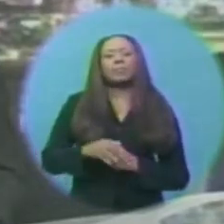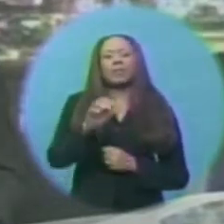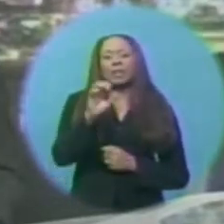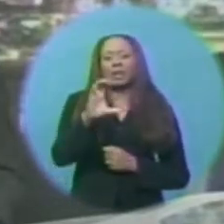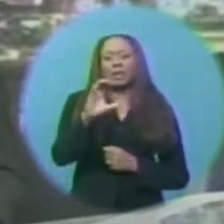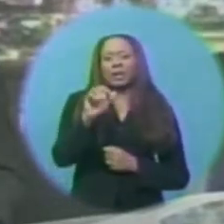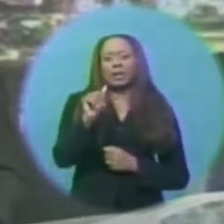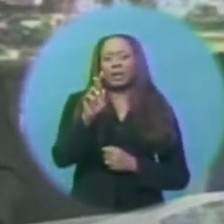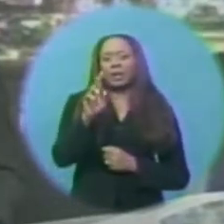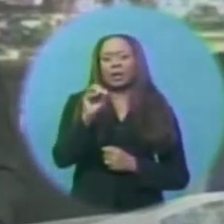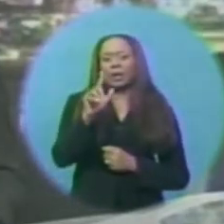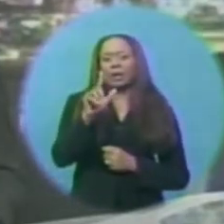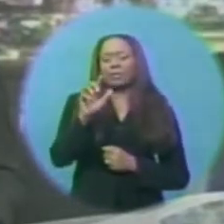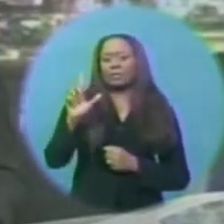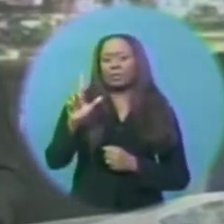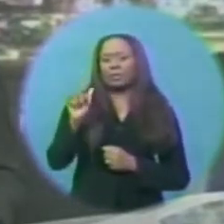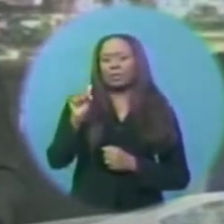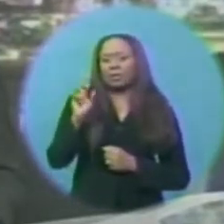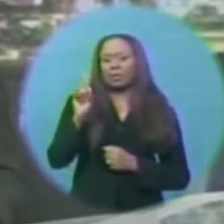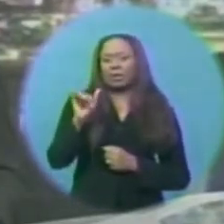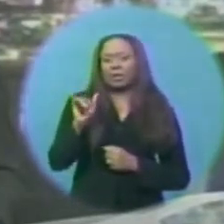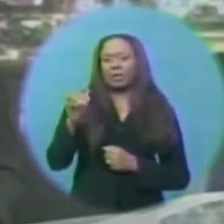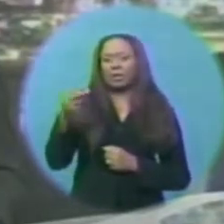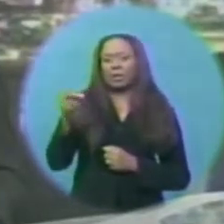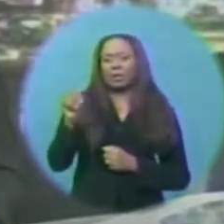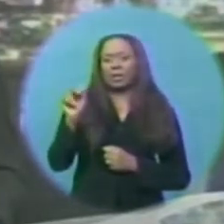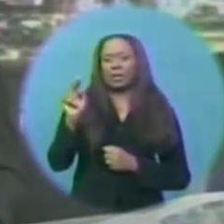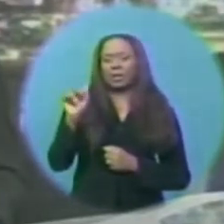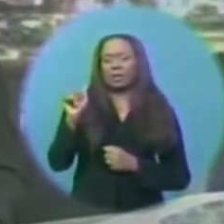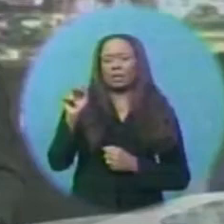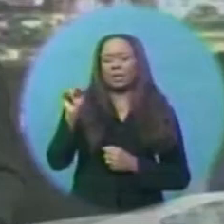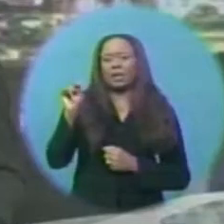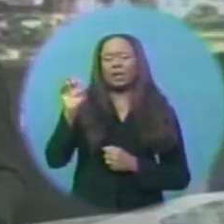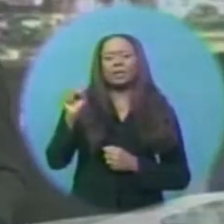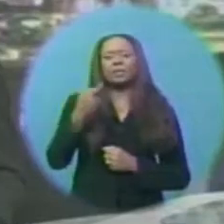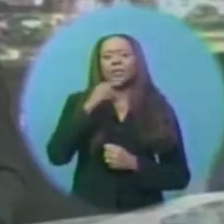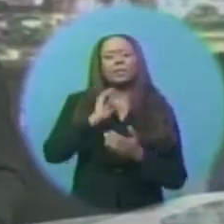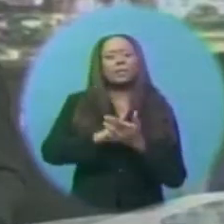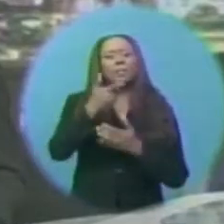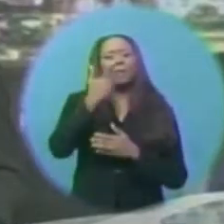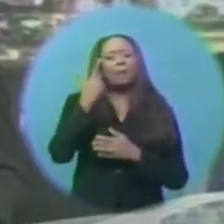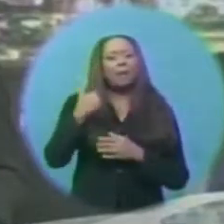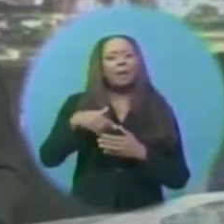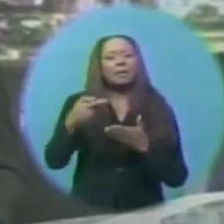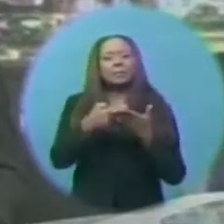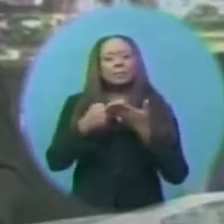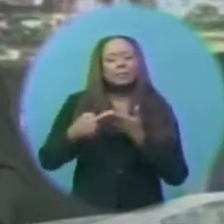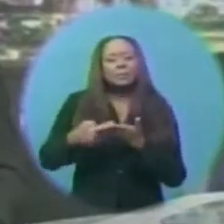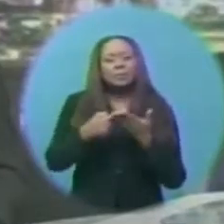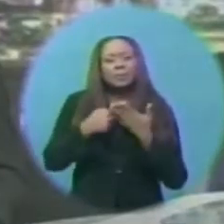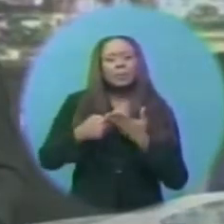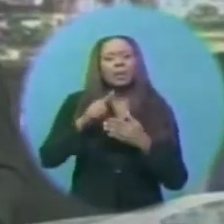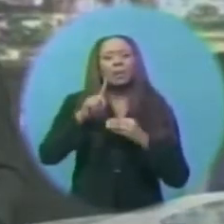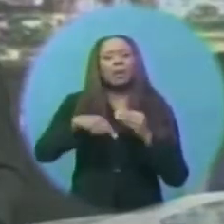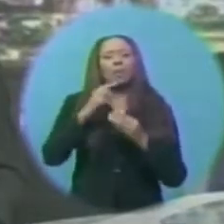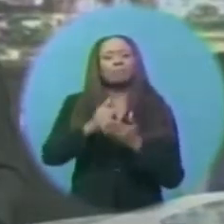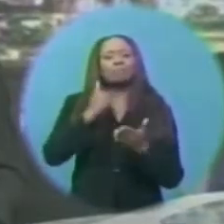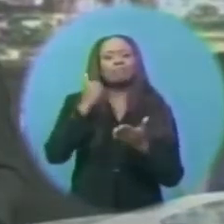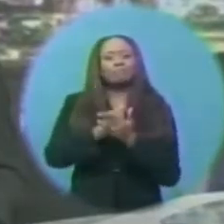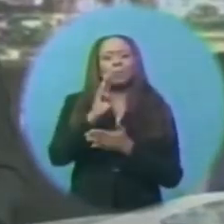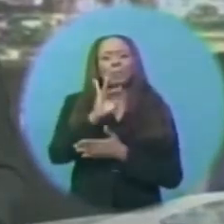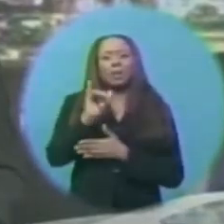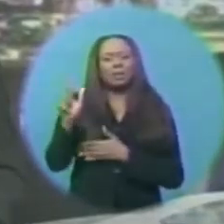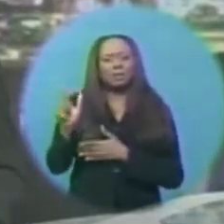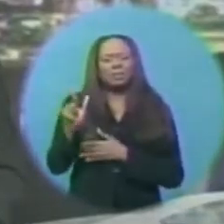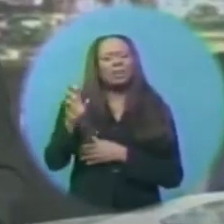as debate in the upper house continued on the Cultural Industry Development Validation Bill. Her support comes against the background of her contention that Barbados